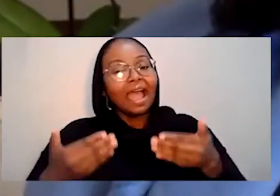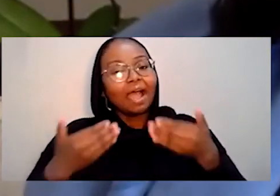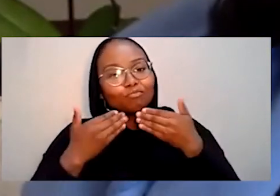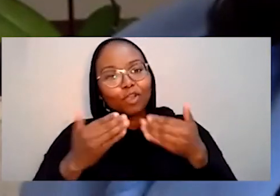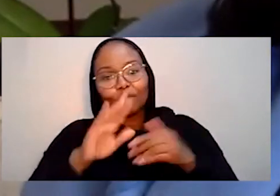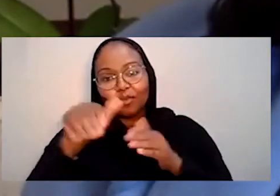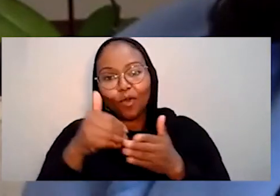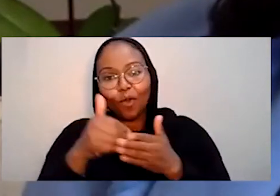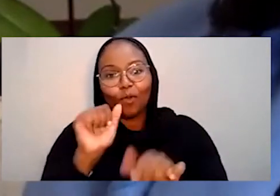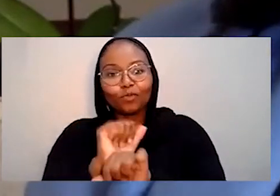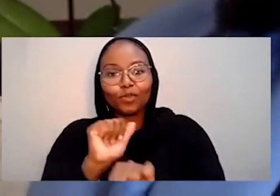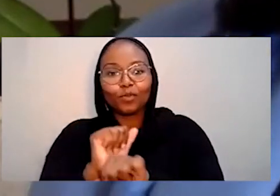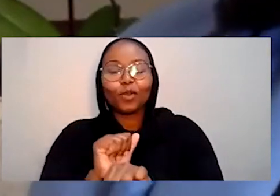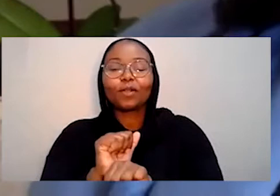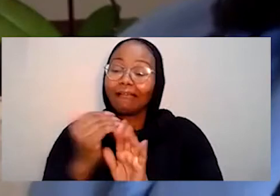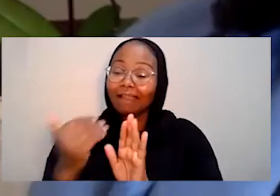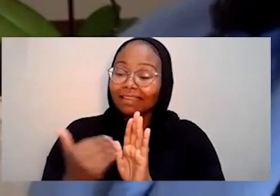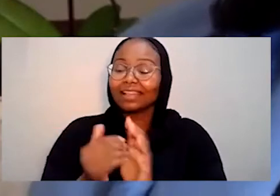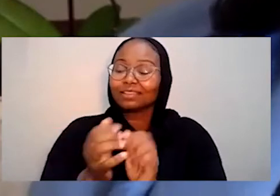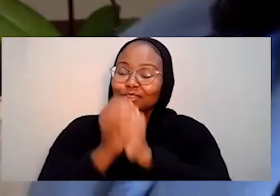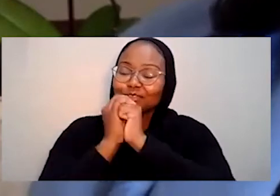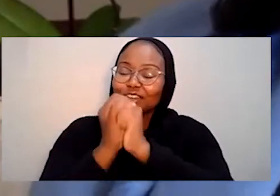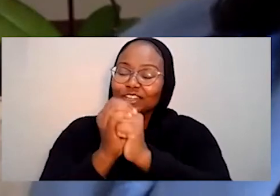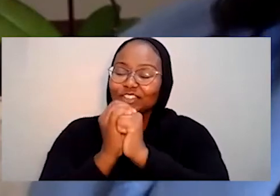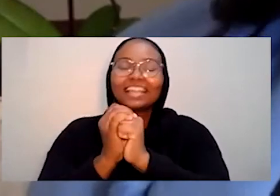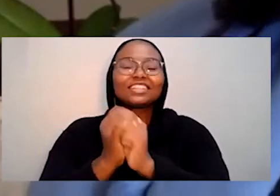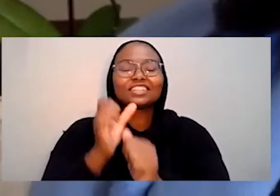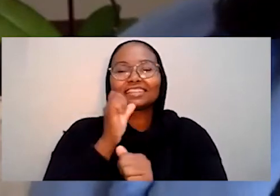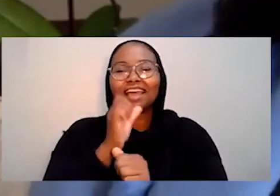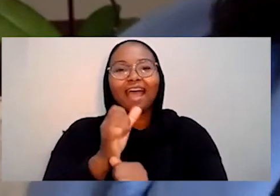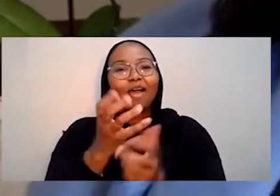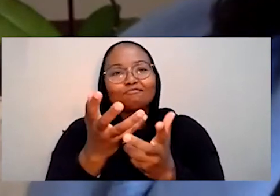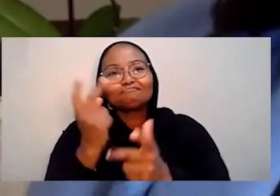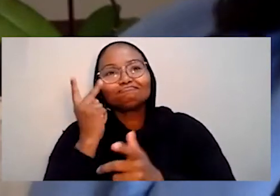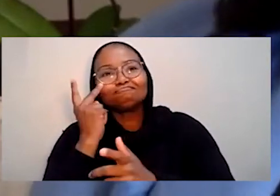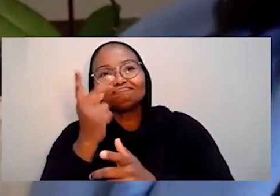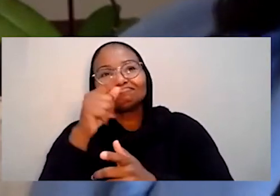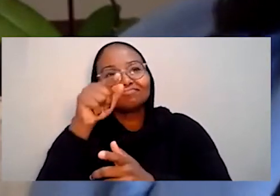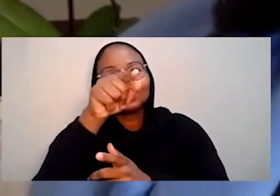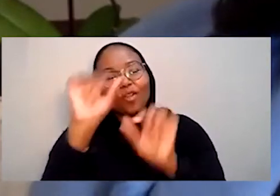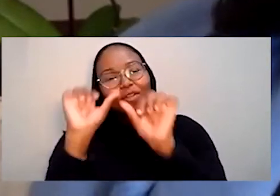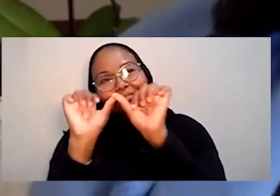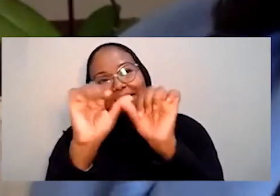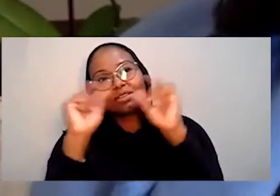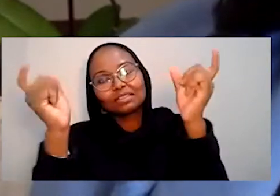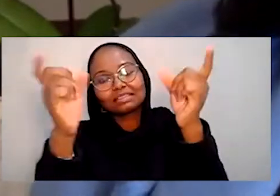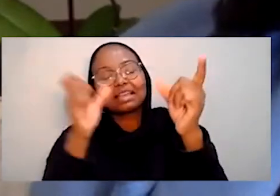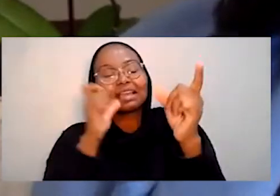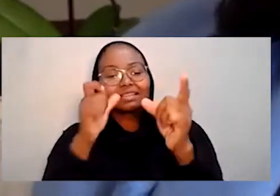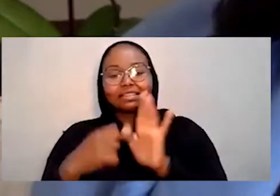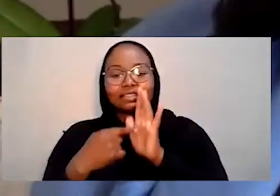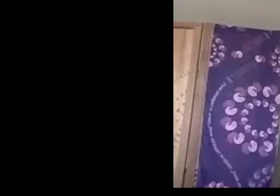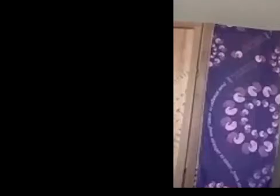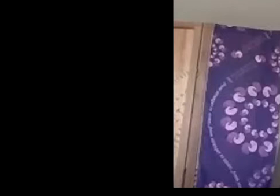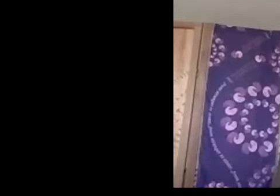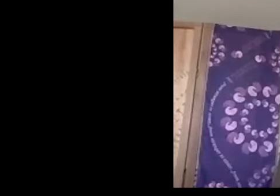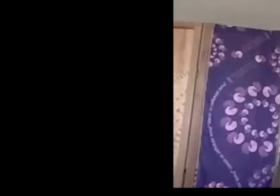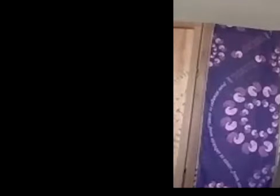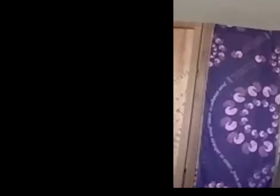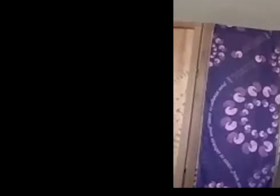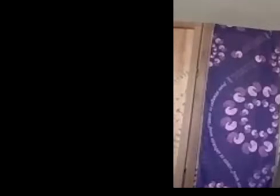Again, congratulations. I look forward to your continued success. Sincerely, Cory A. Booker, United States Senator."